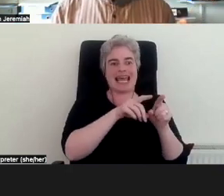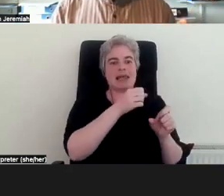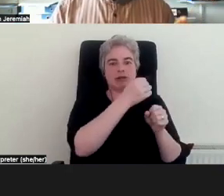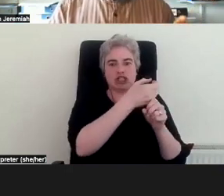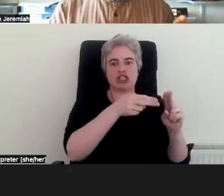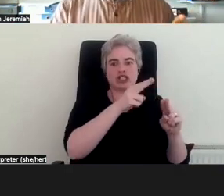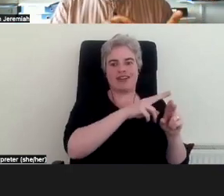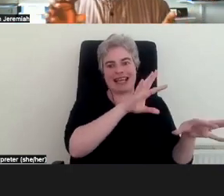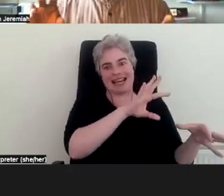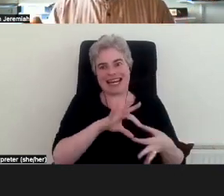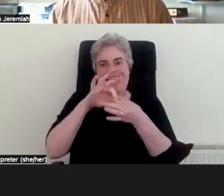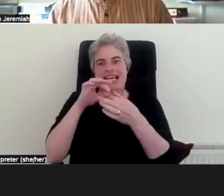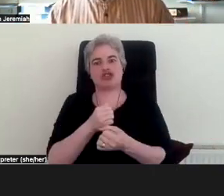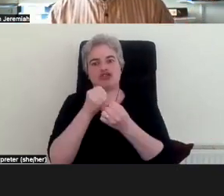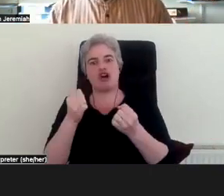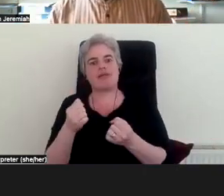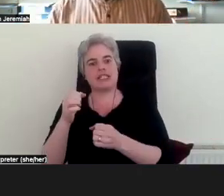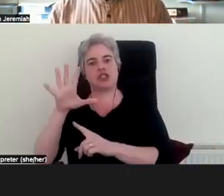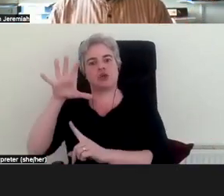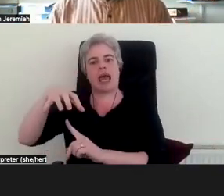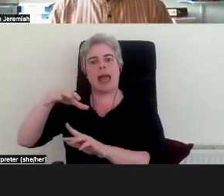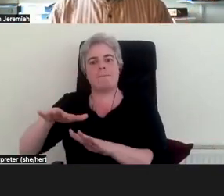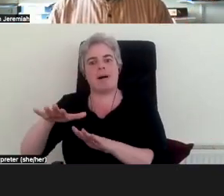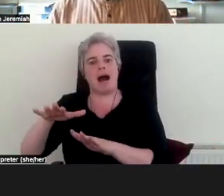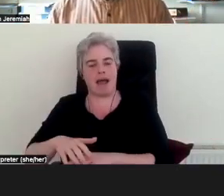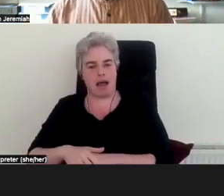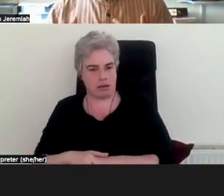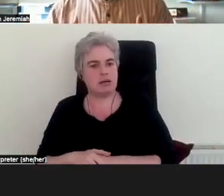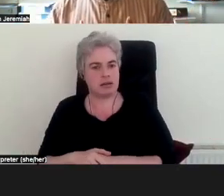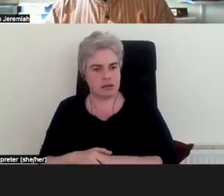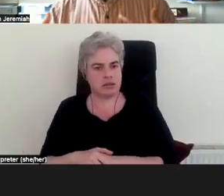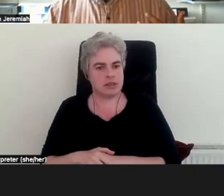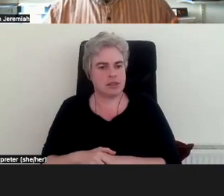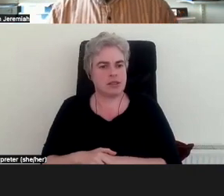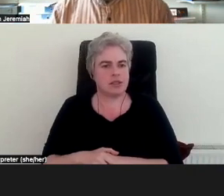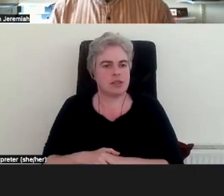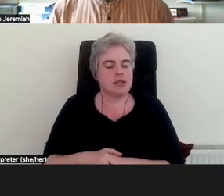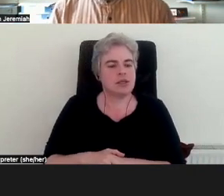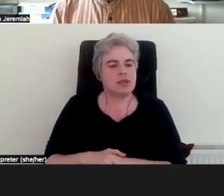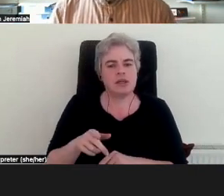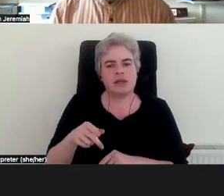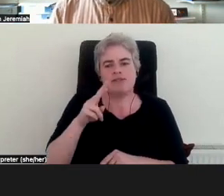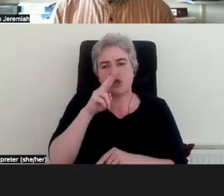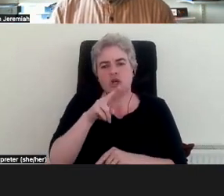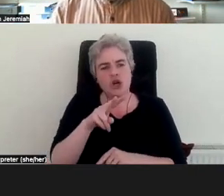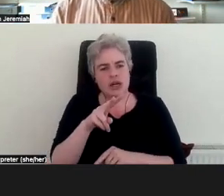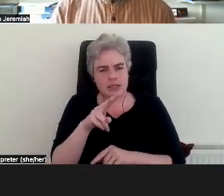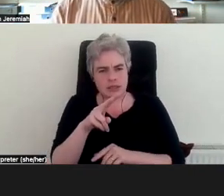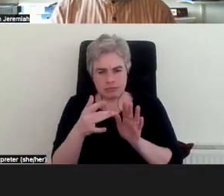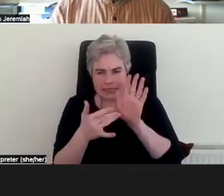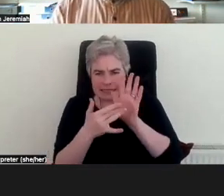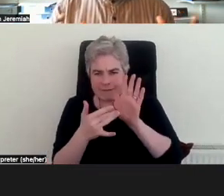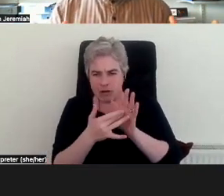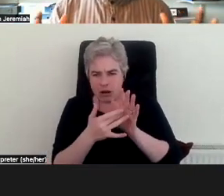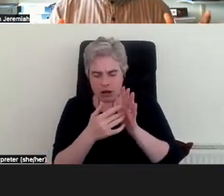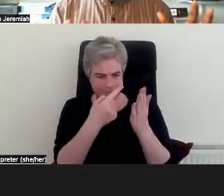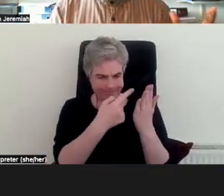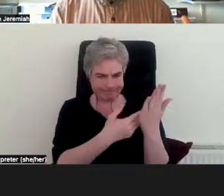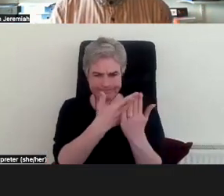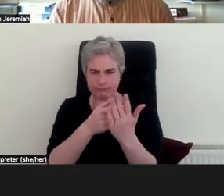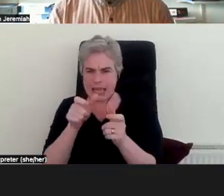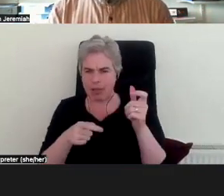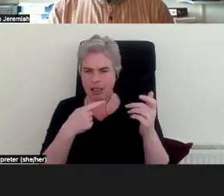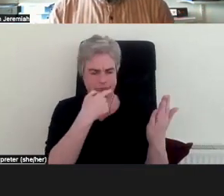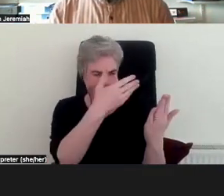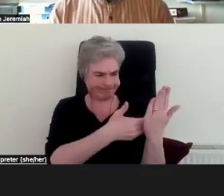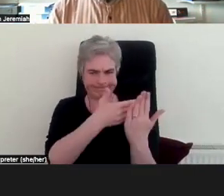empire, so was the case the other way around. And if you look at significant accounts during that period